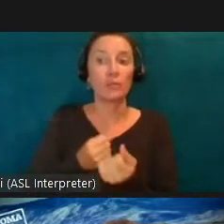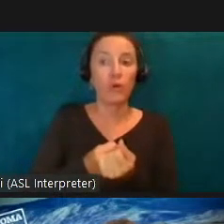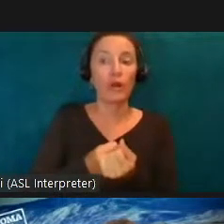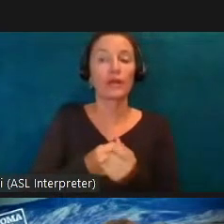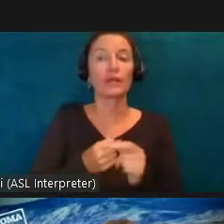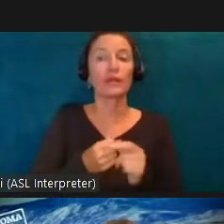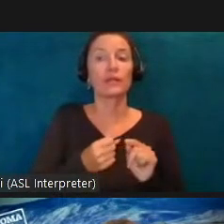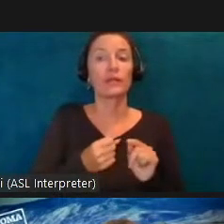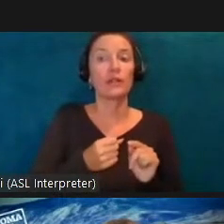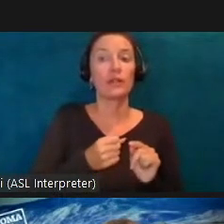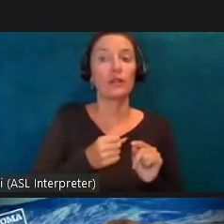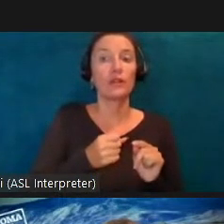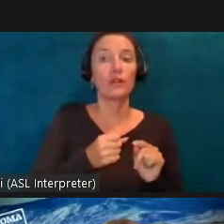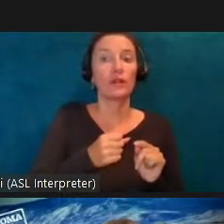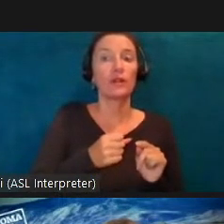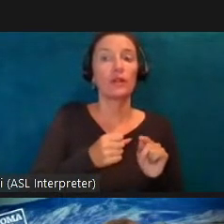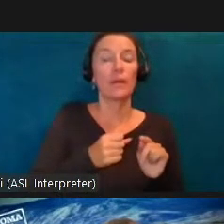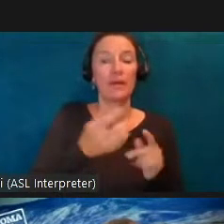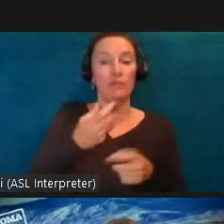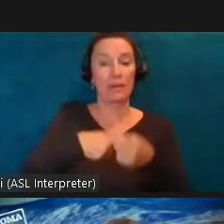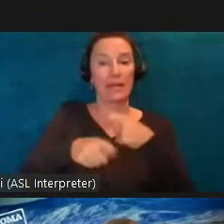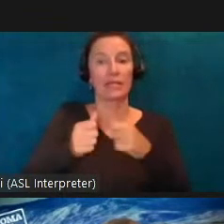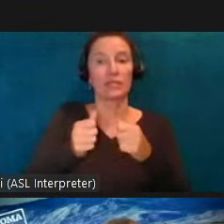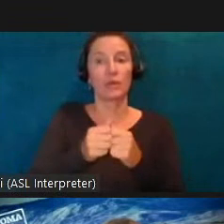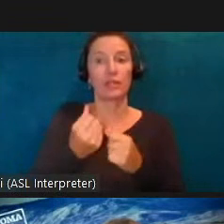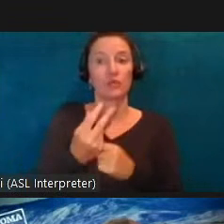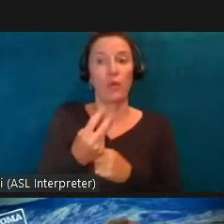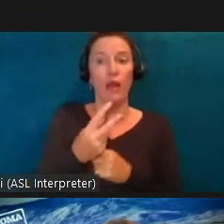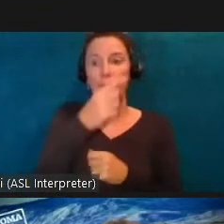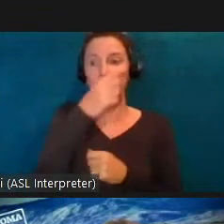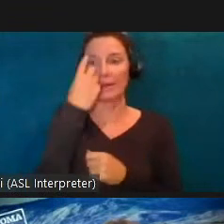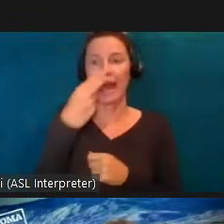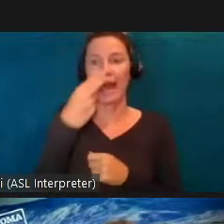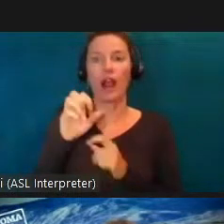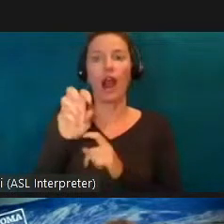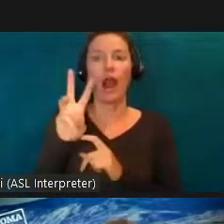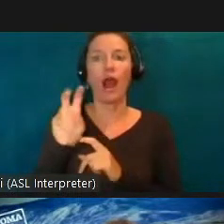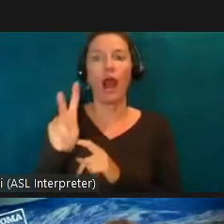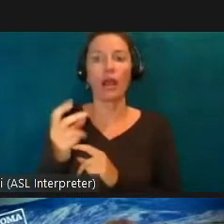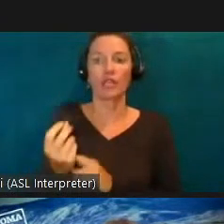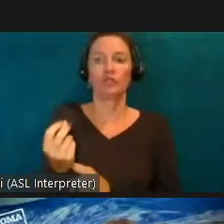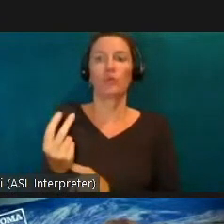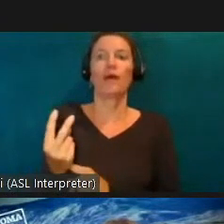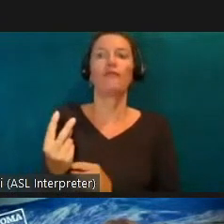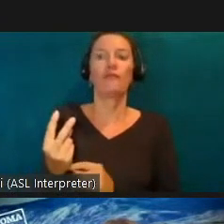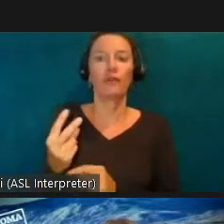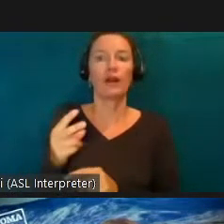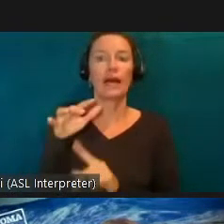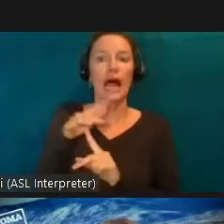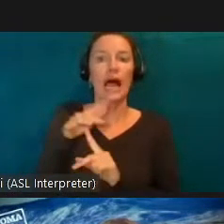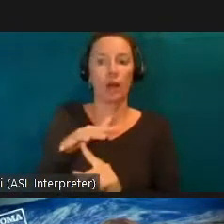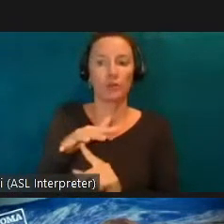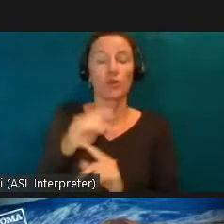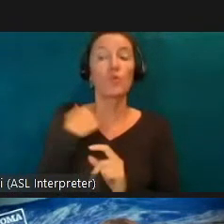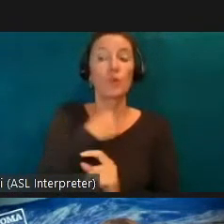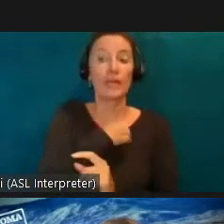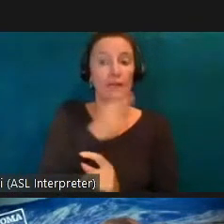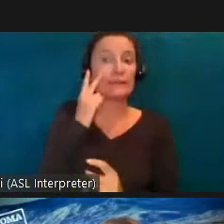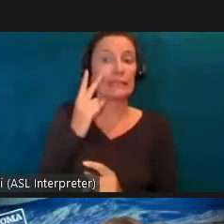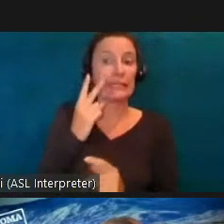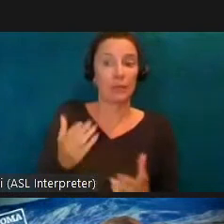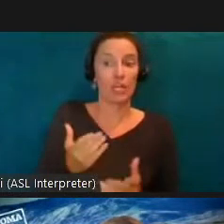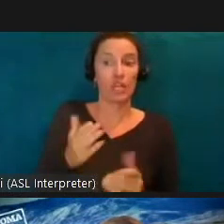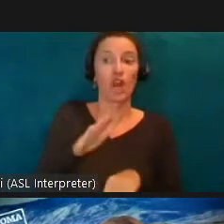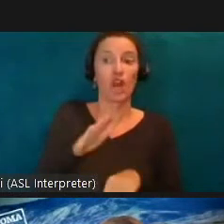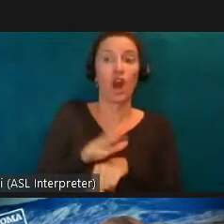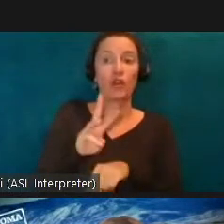with 12 Black Hawk night fighting helicopters. We did see one of those new Black Hawks on this blaze here on the